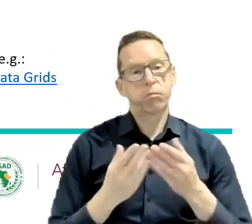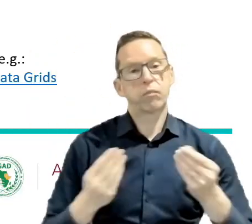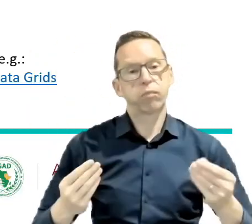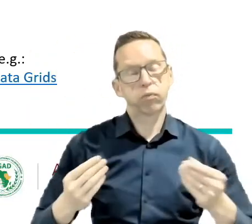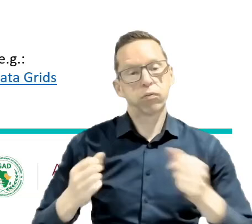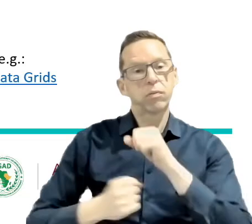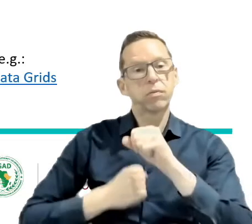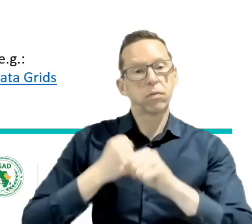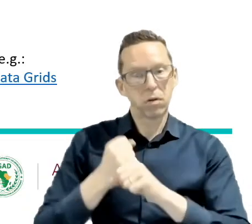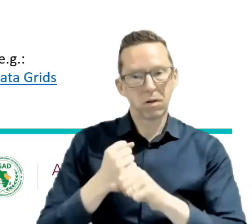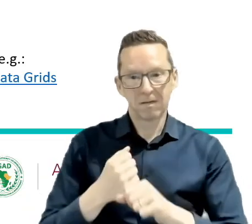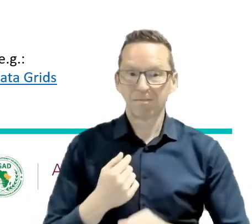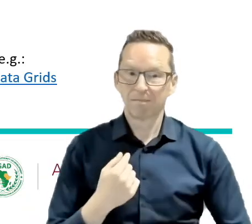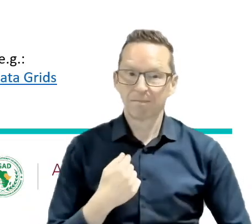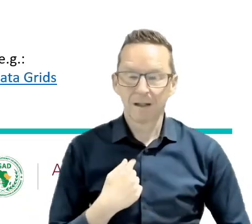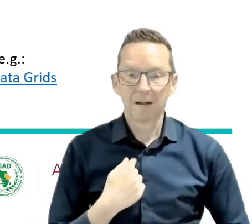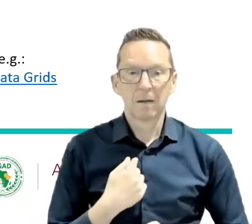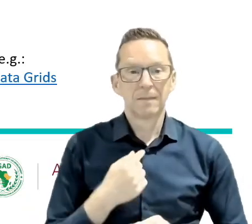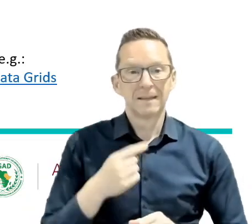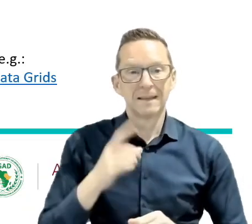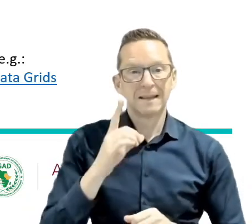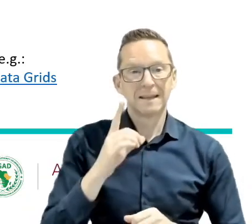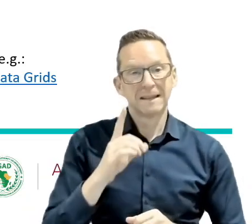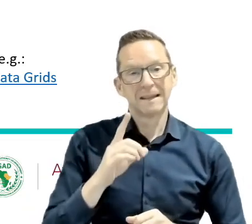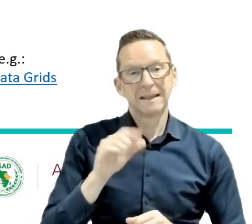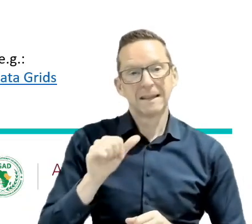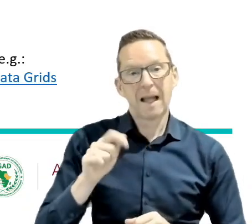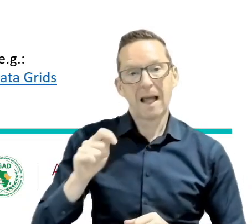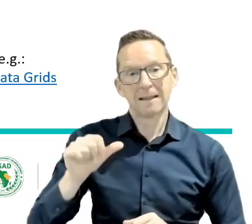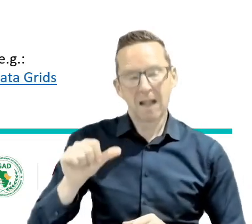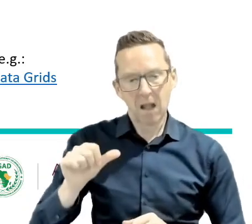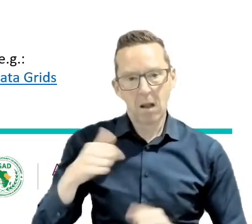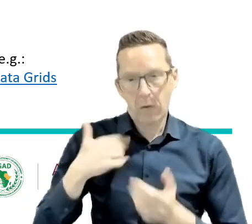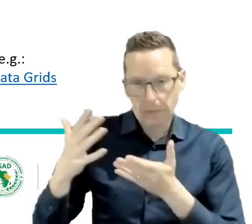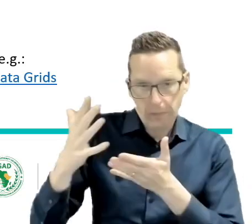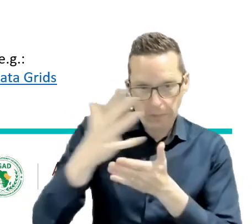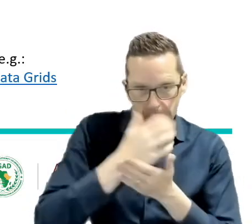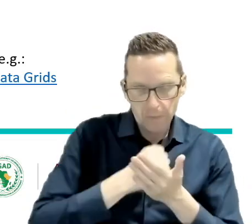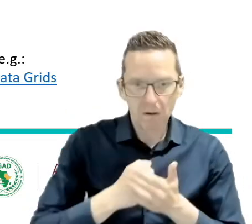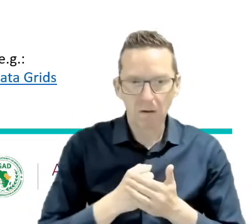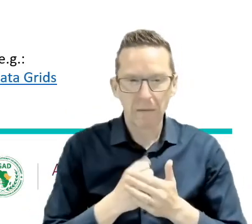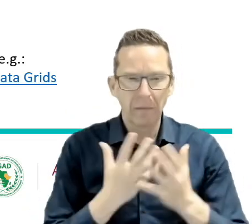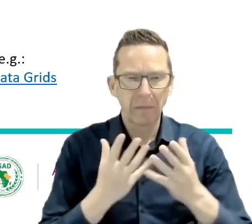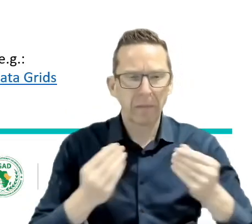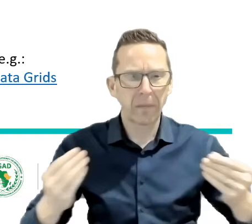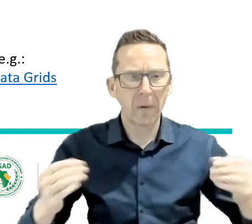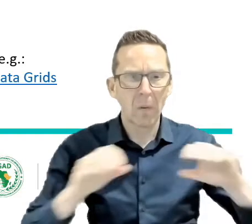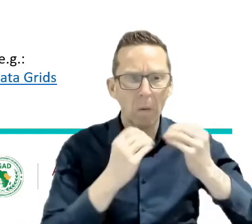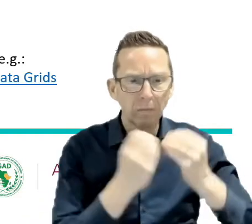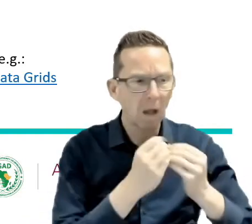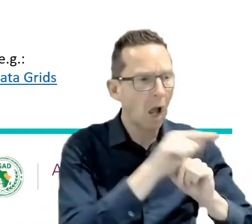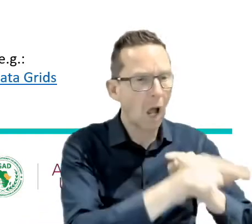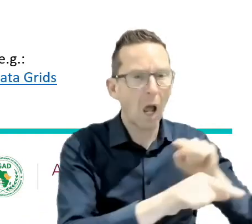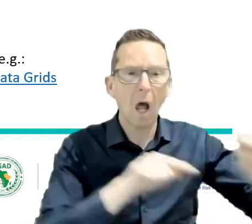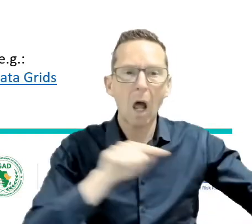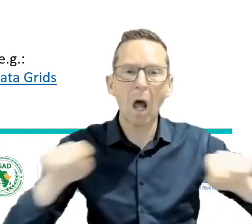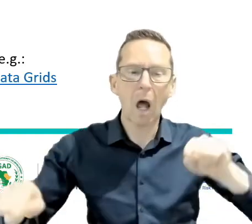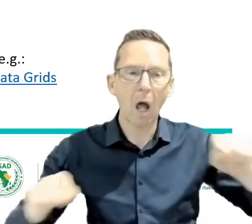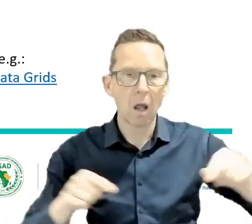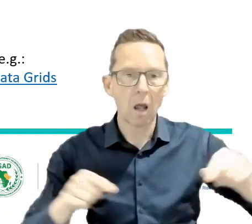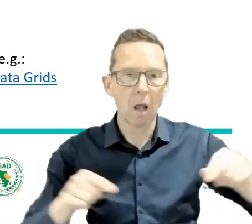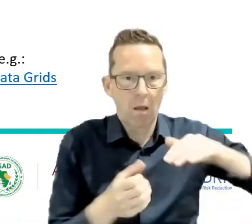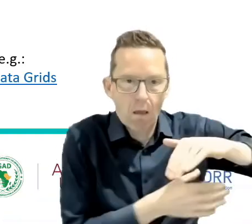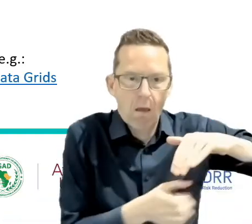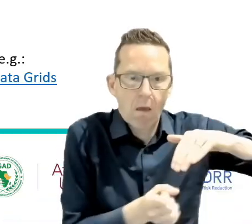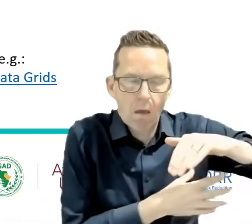of organizations. And so when it came time to respond to an emergency, we each had our own bits and pieces of data, but